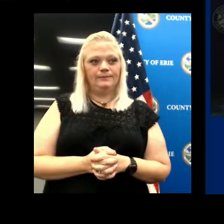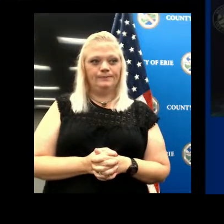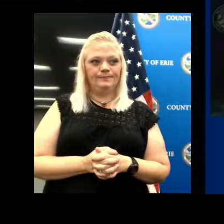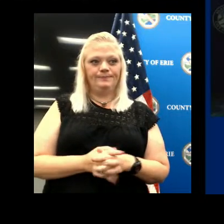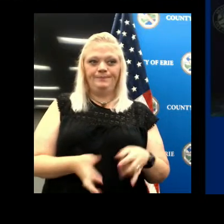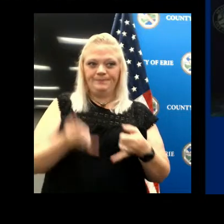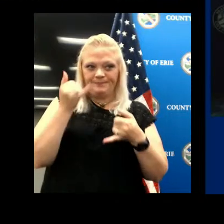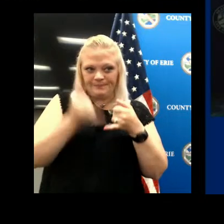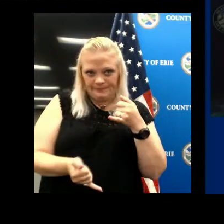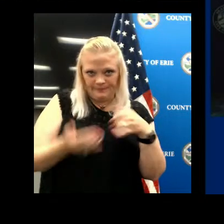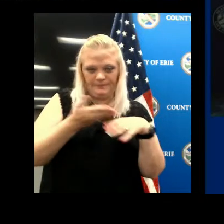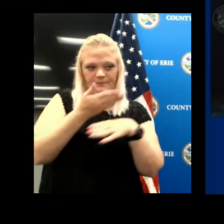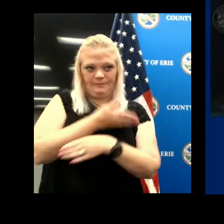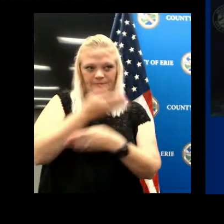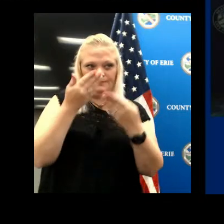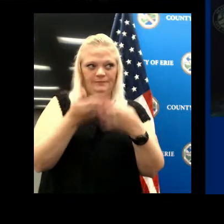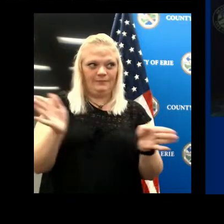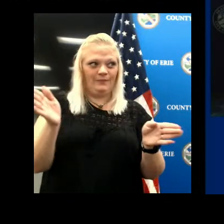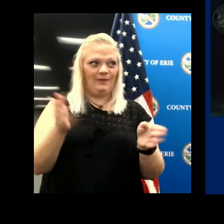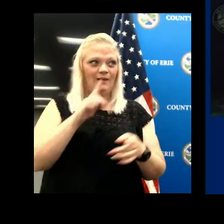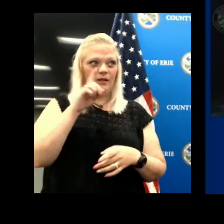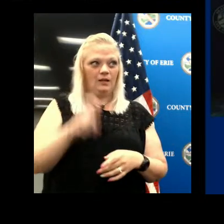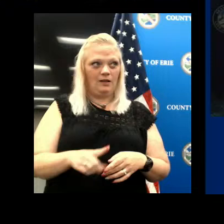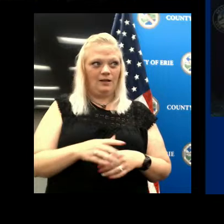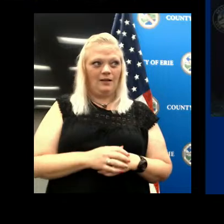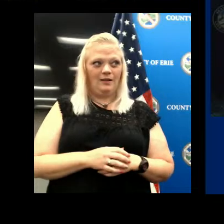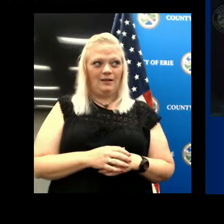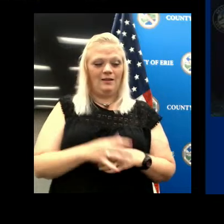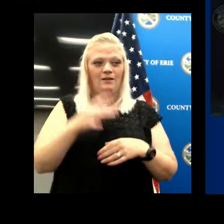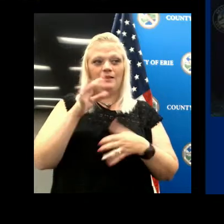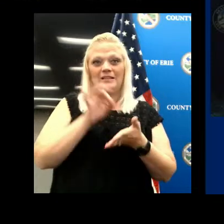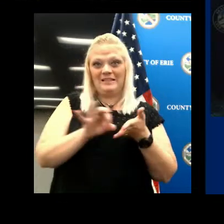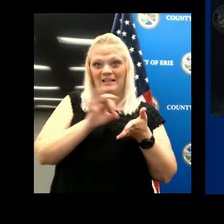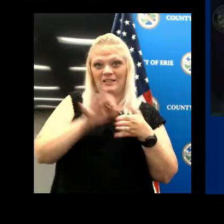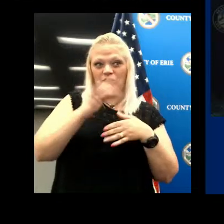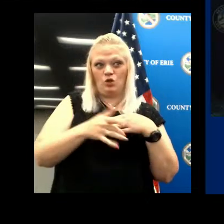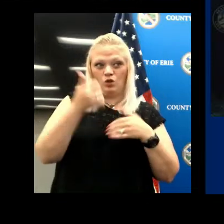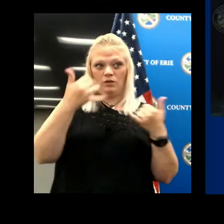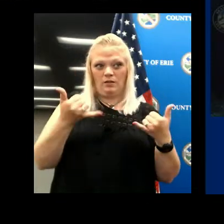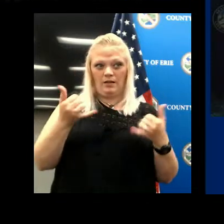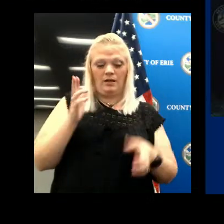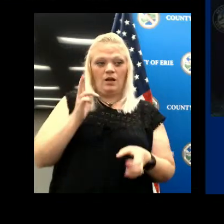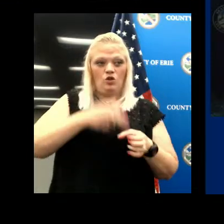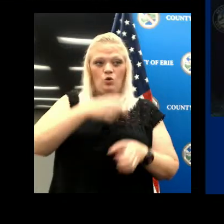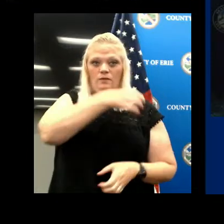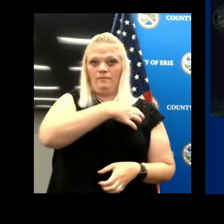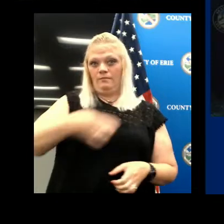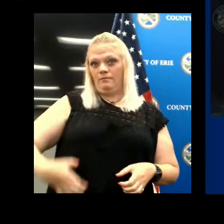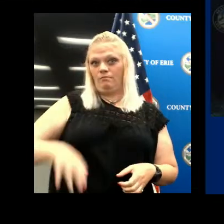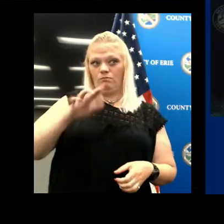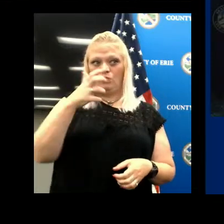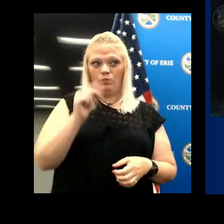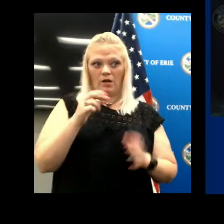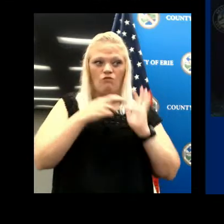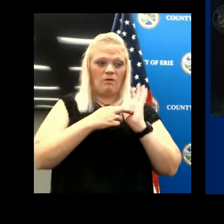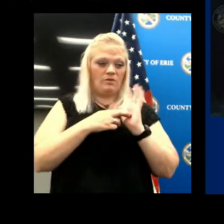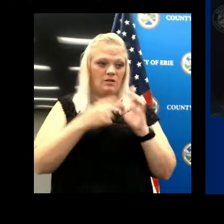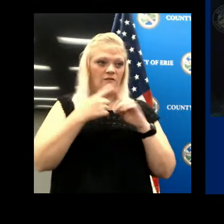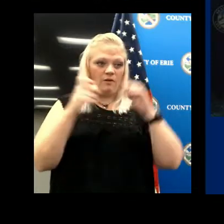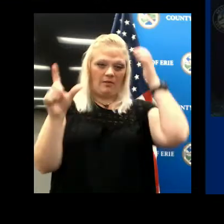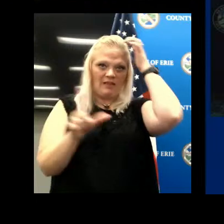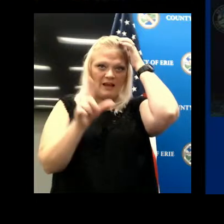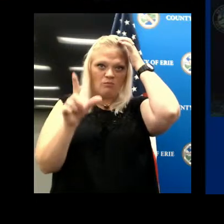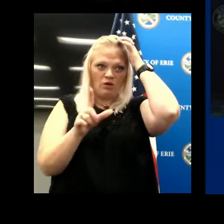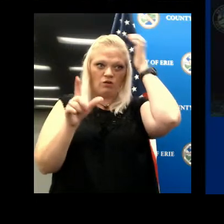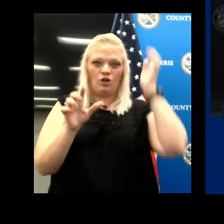Finally, before we open up to questions, the census. Earlier today, I joined Mayor Brown, as well as representatives from the library,